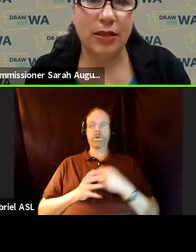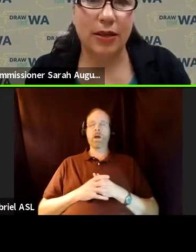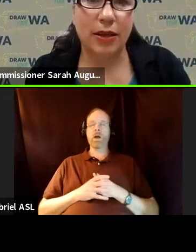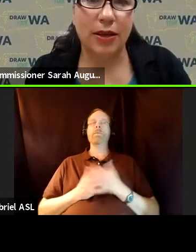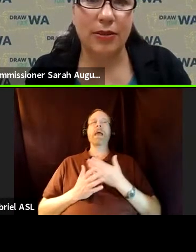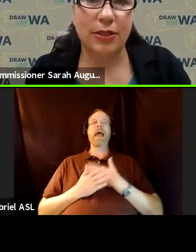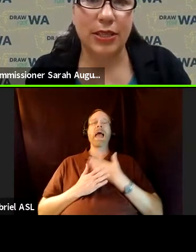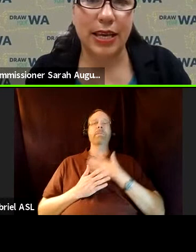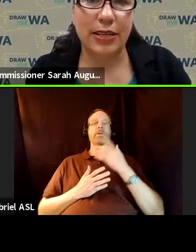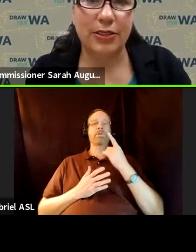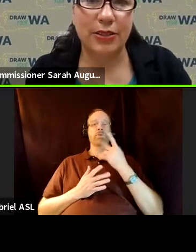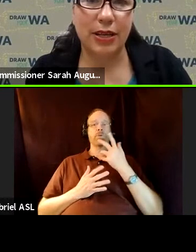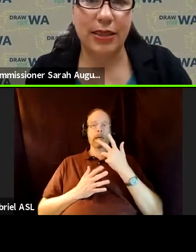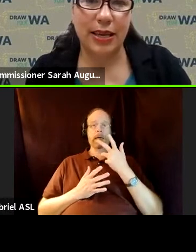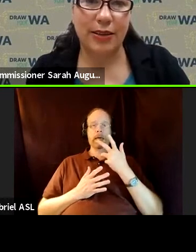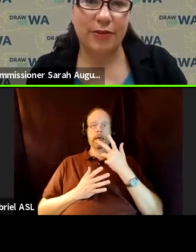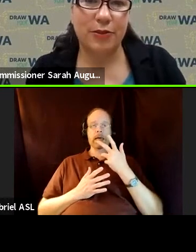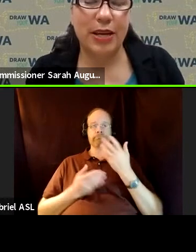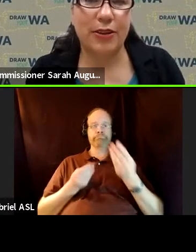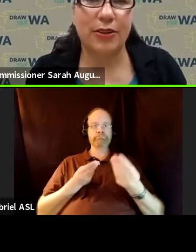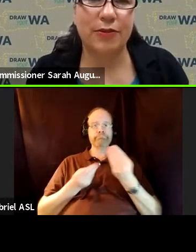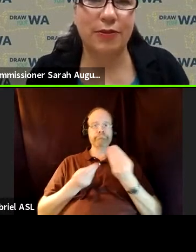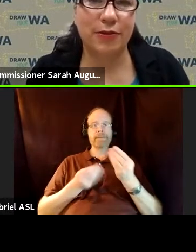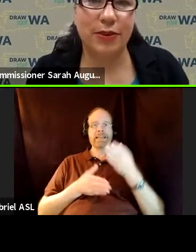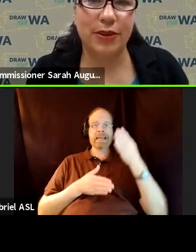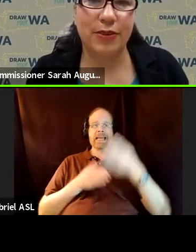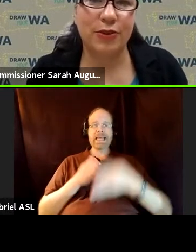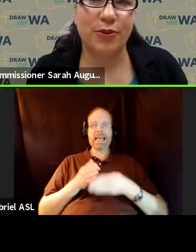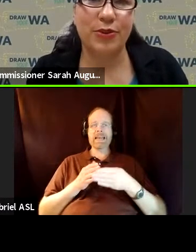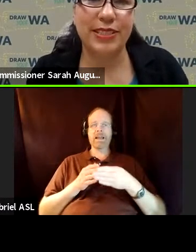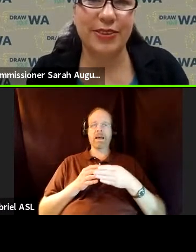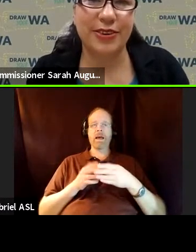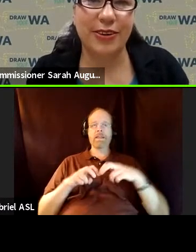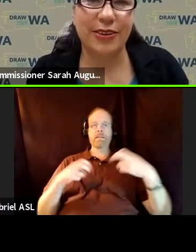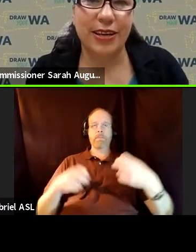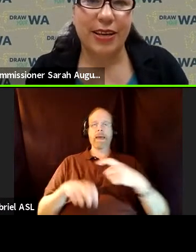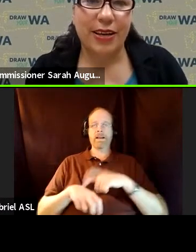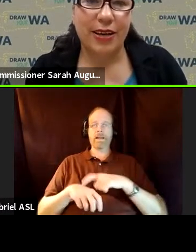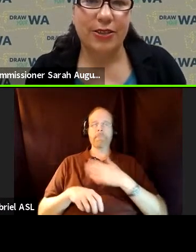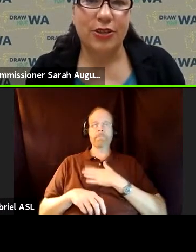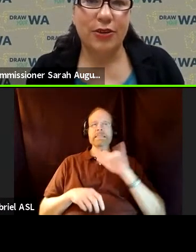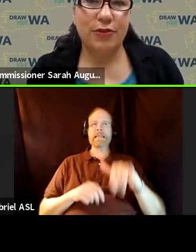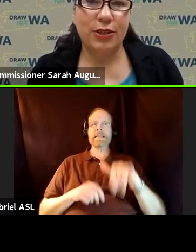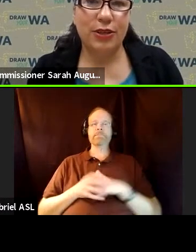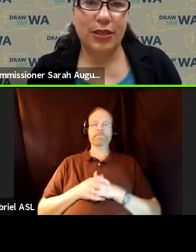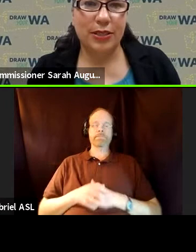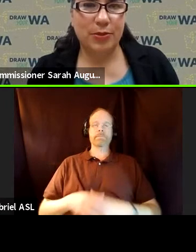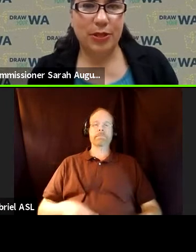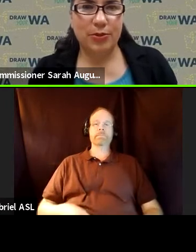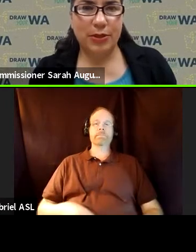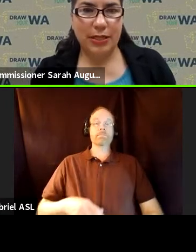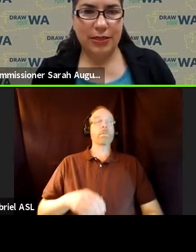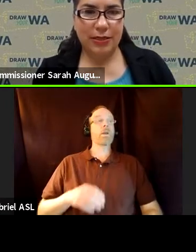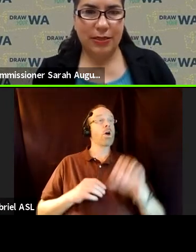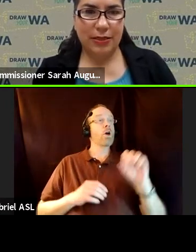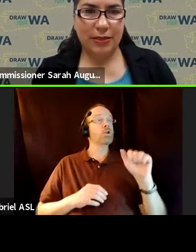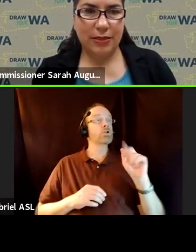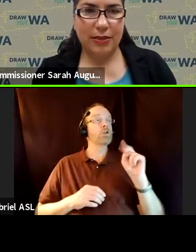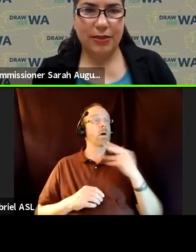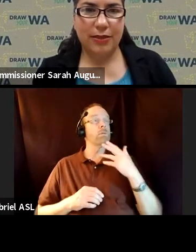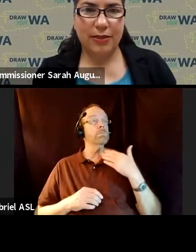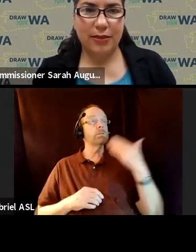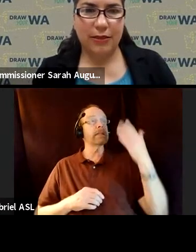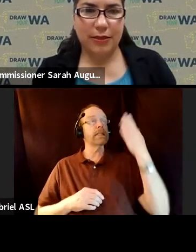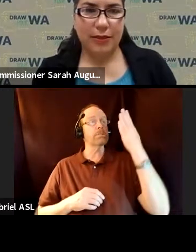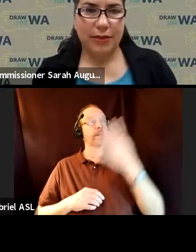to engage at the end of this panel if you please stick around. Sean, if you call the next speaker, please.